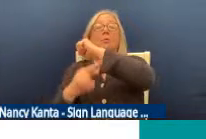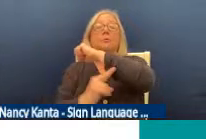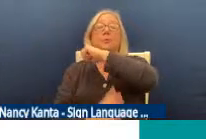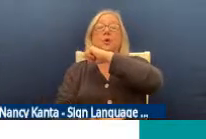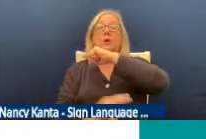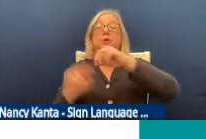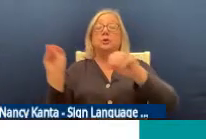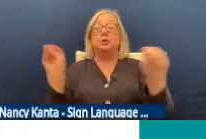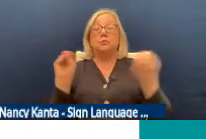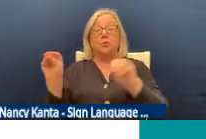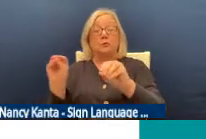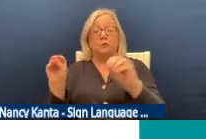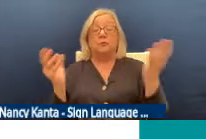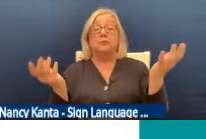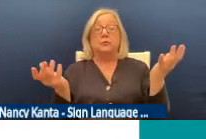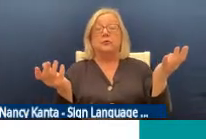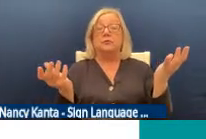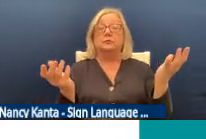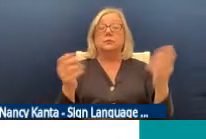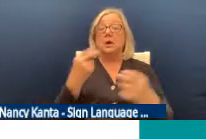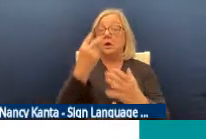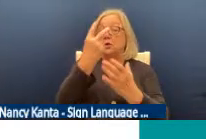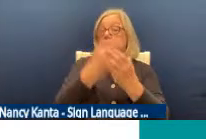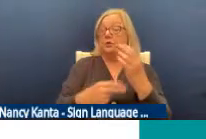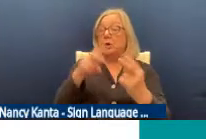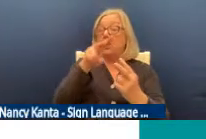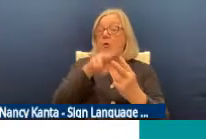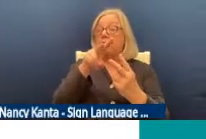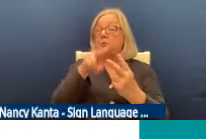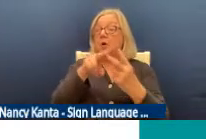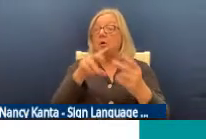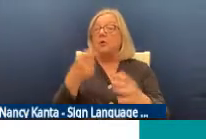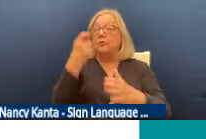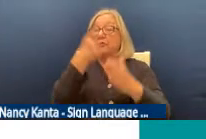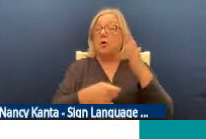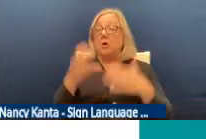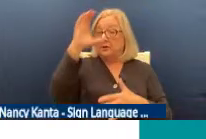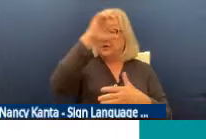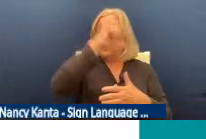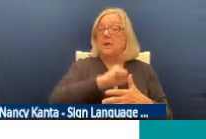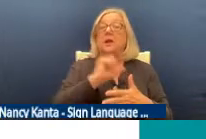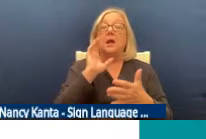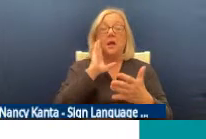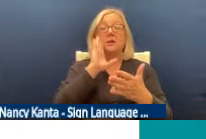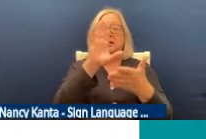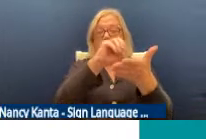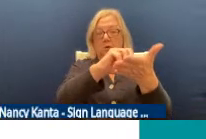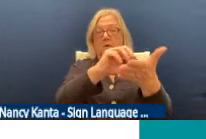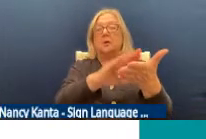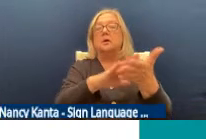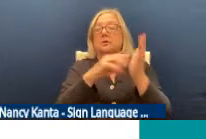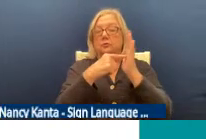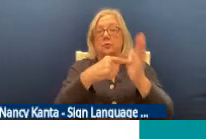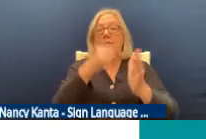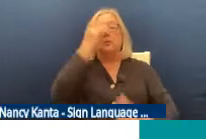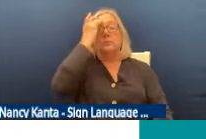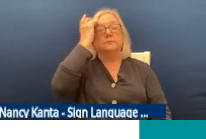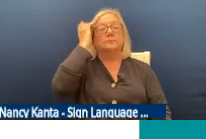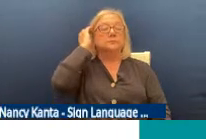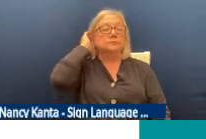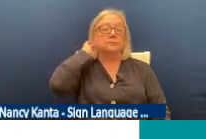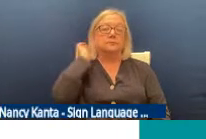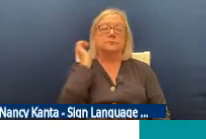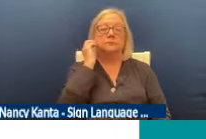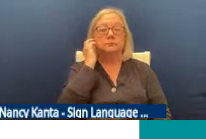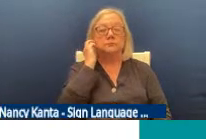configurations being included in the NEPA document, what the potential cost difference is between them.